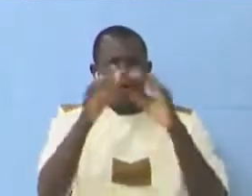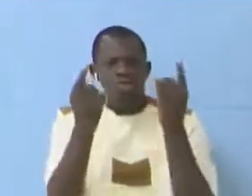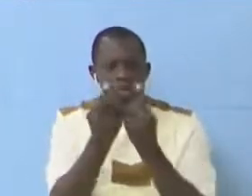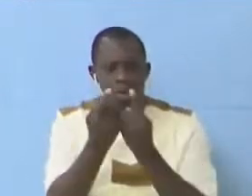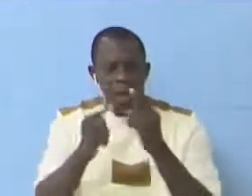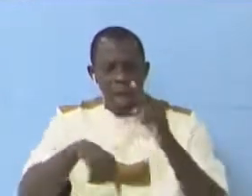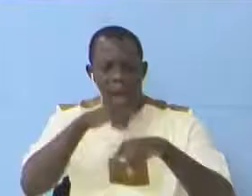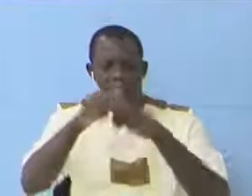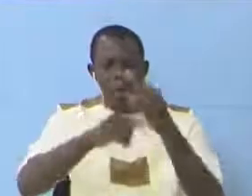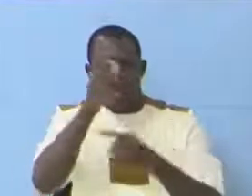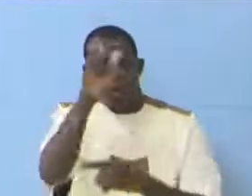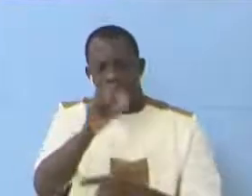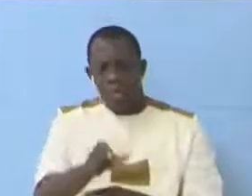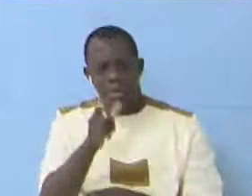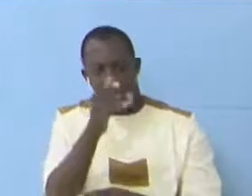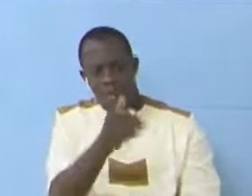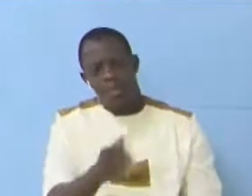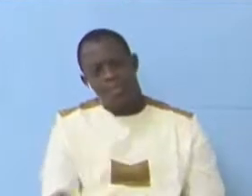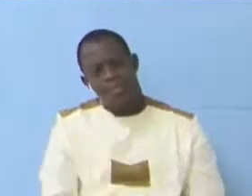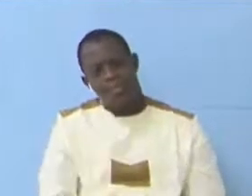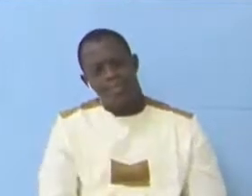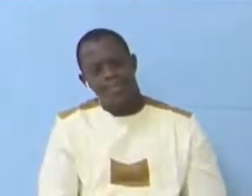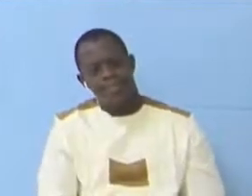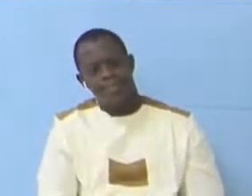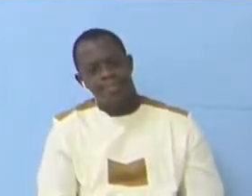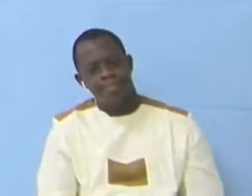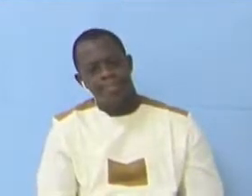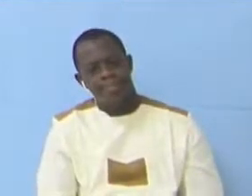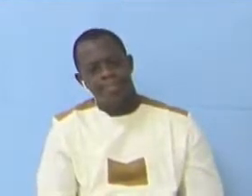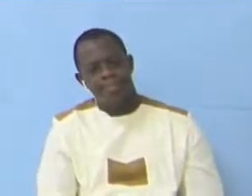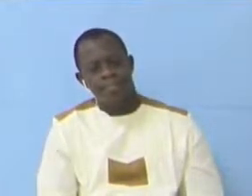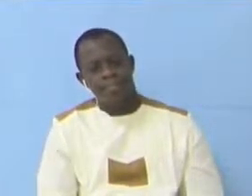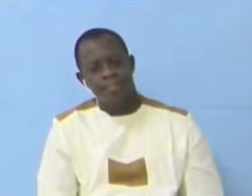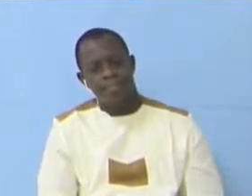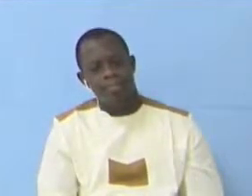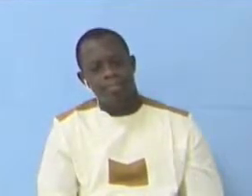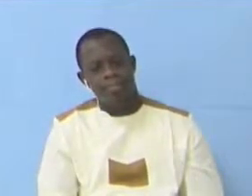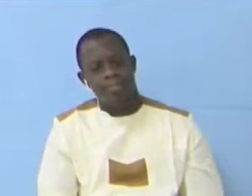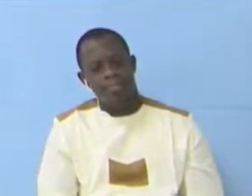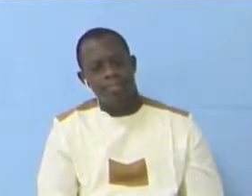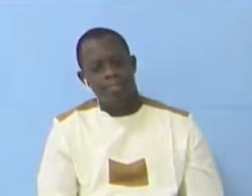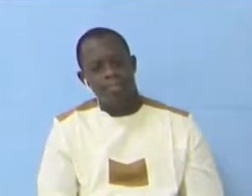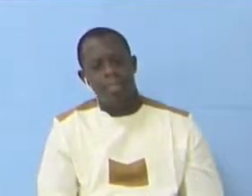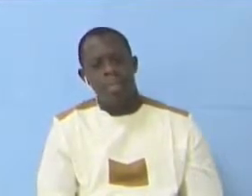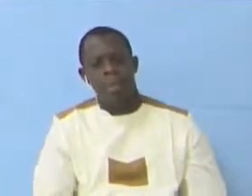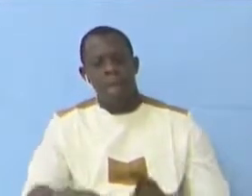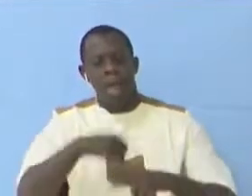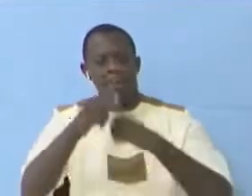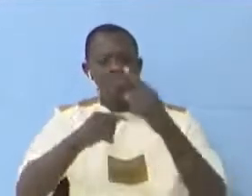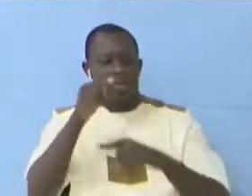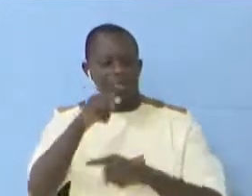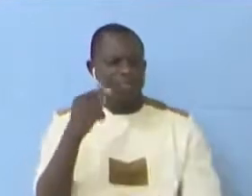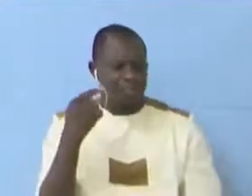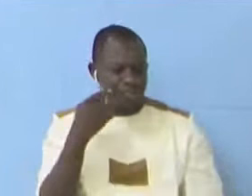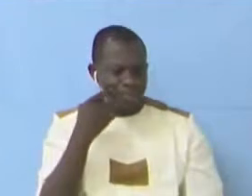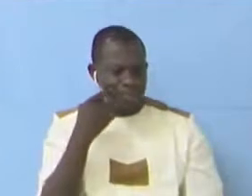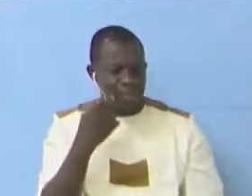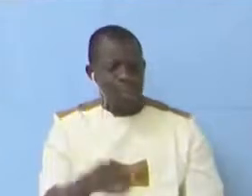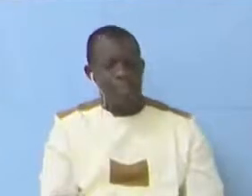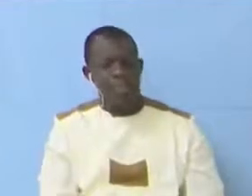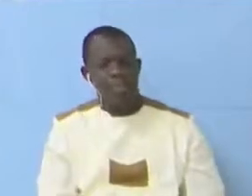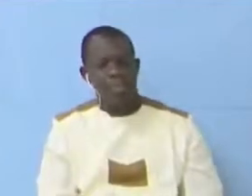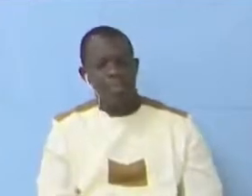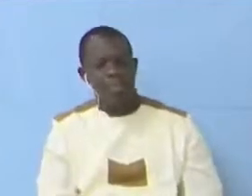nga egg here nag ndax déggoon nga dara loo xam ne mu ngi aju ci moom Daba Marina. After that day, Yes. gannaaw loolu. bés boobu.